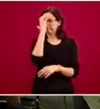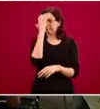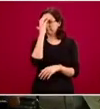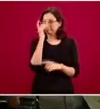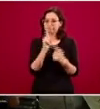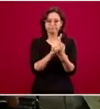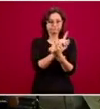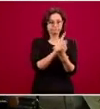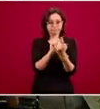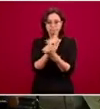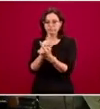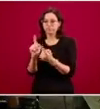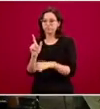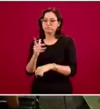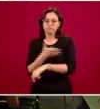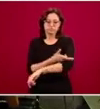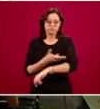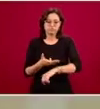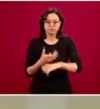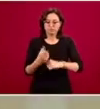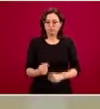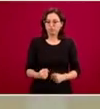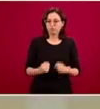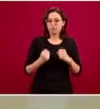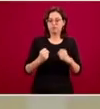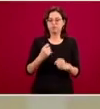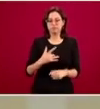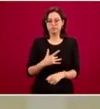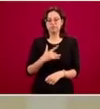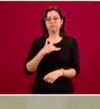each other, to see ever